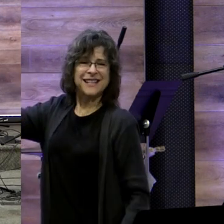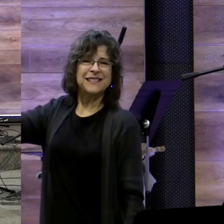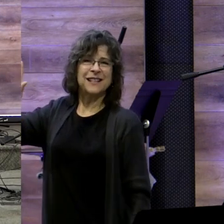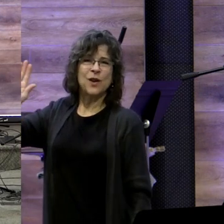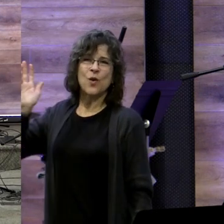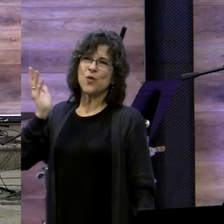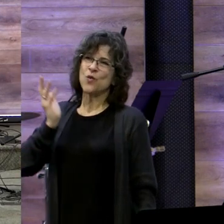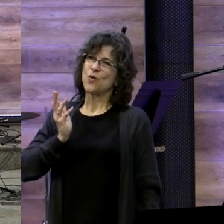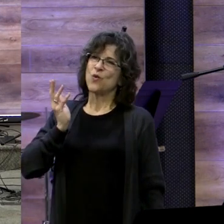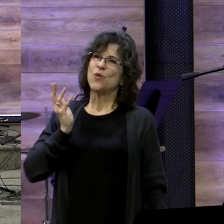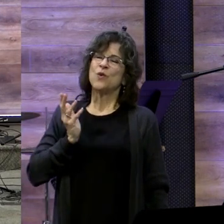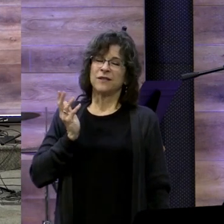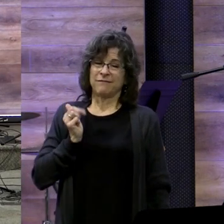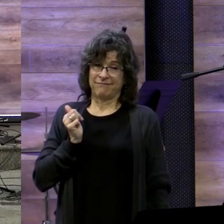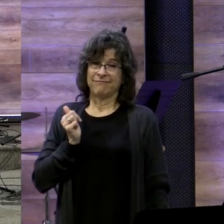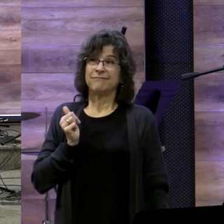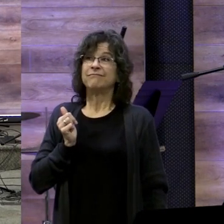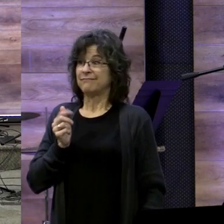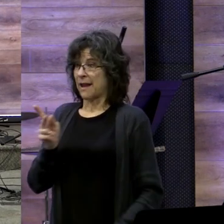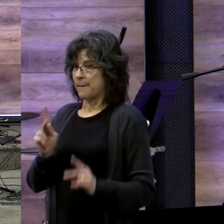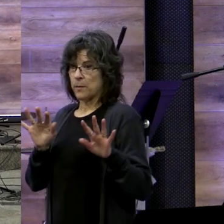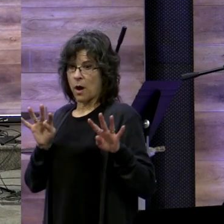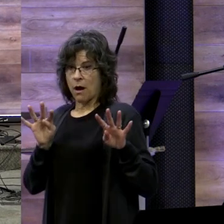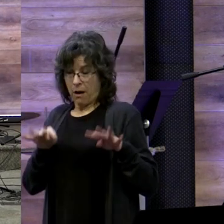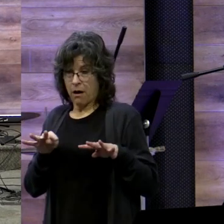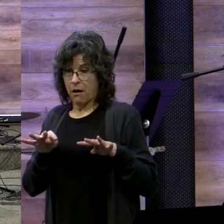My. They sure did, didn't they?